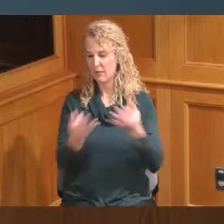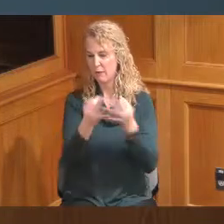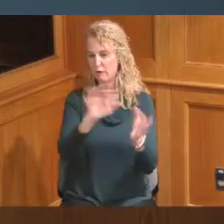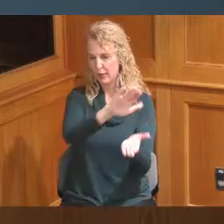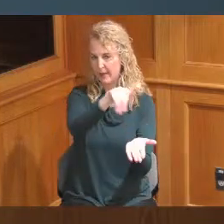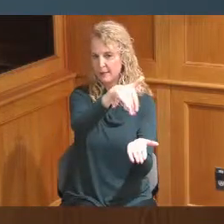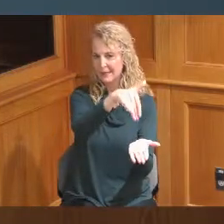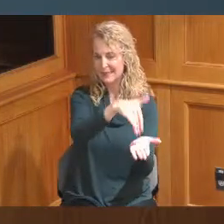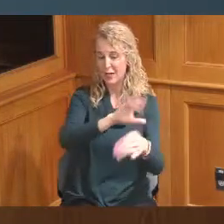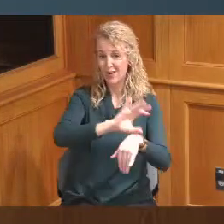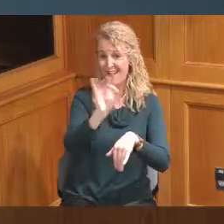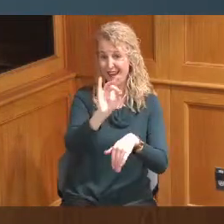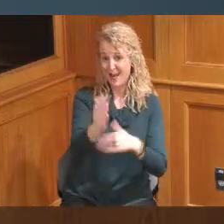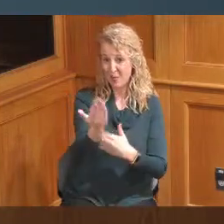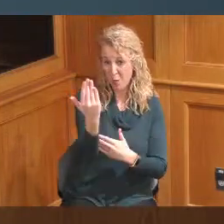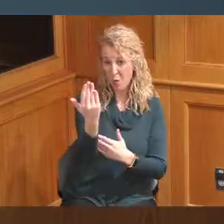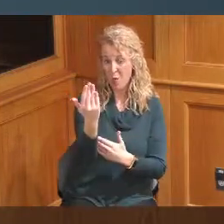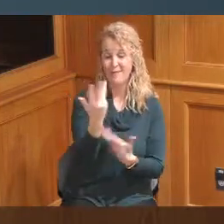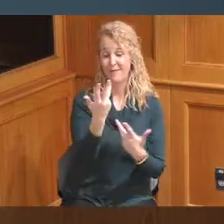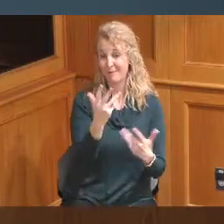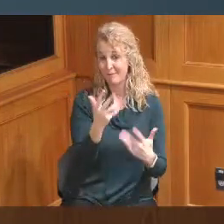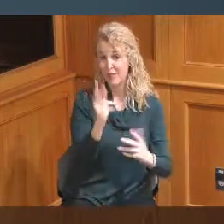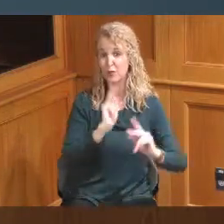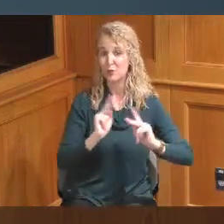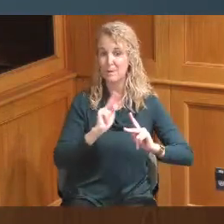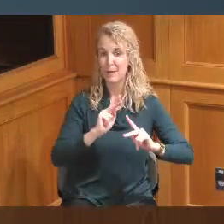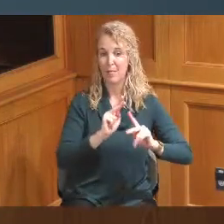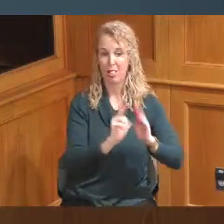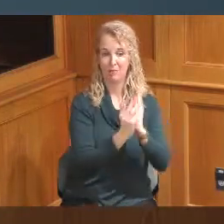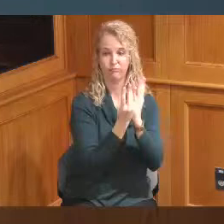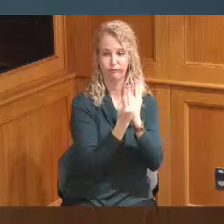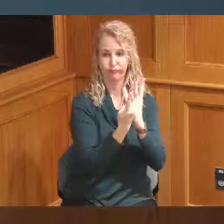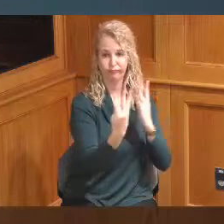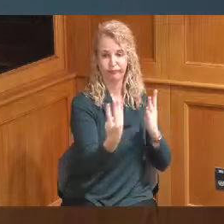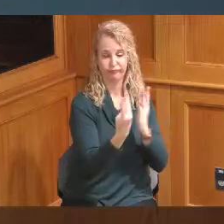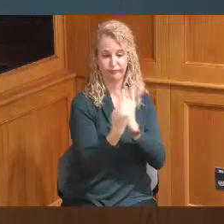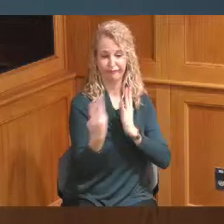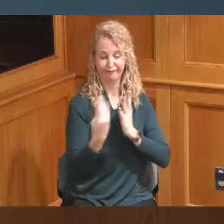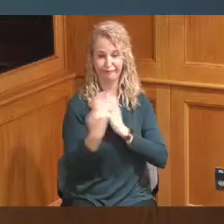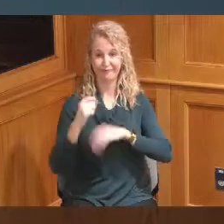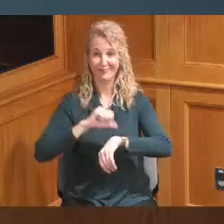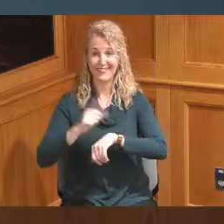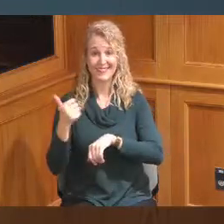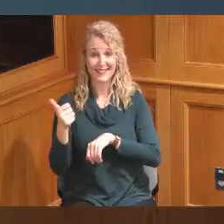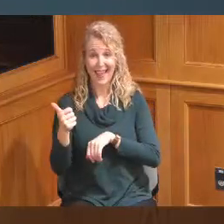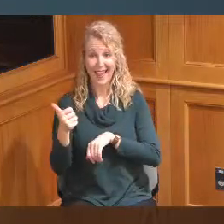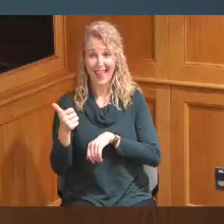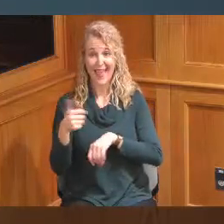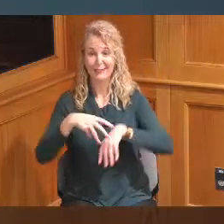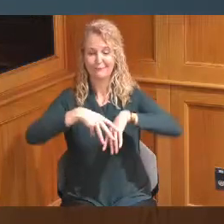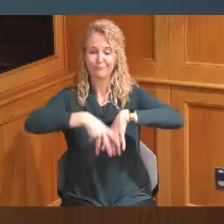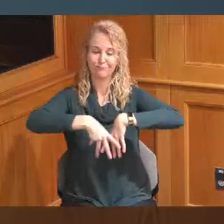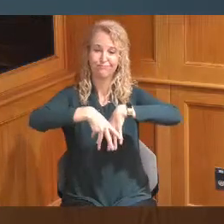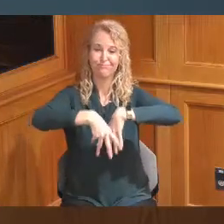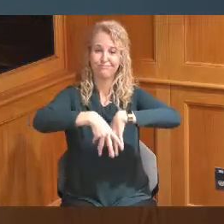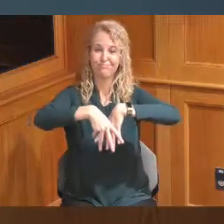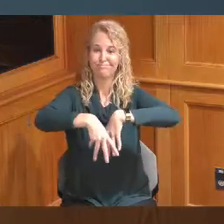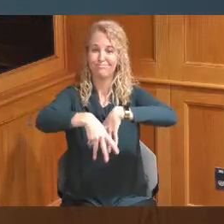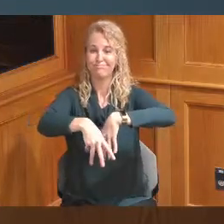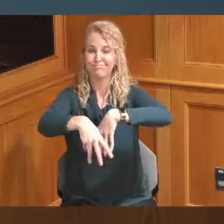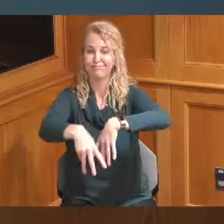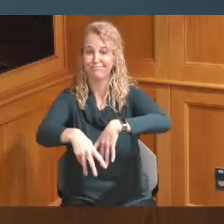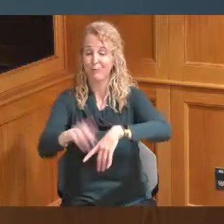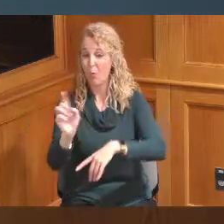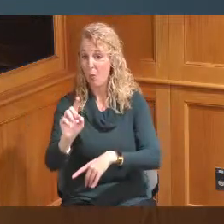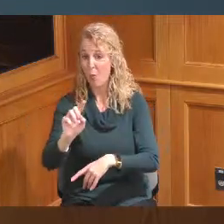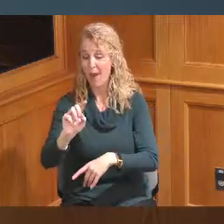Center at 8 a.m., and then people will begin to line up at 10 to get ready to march to